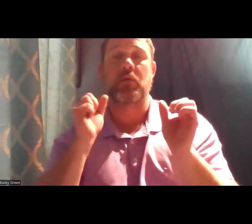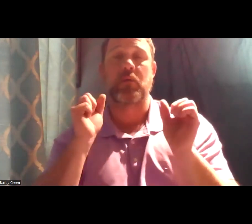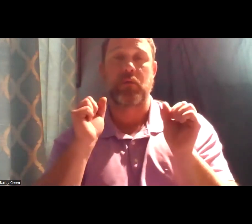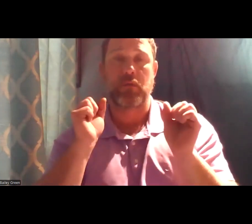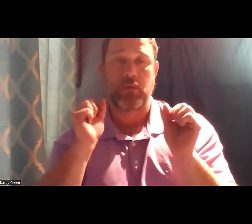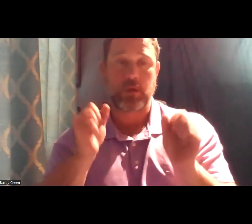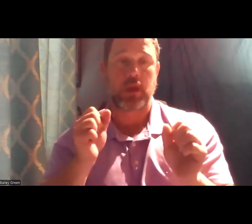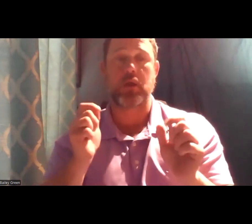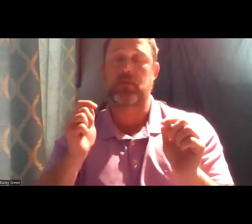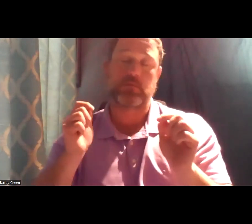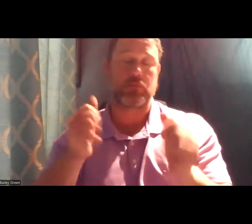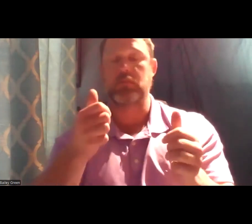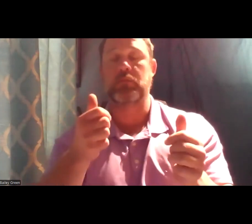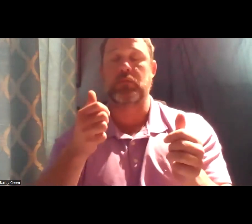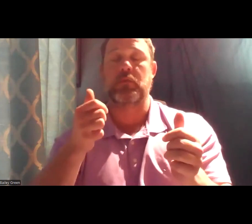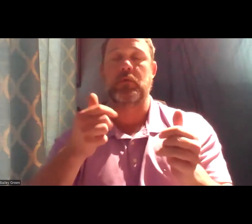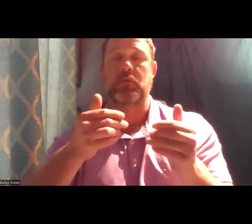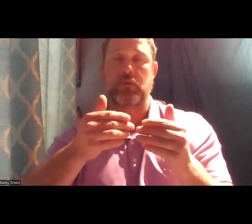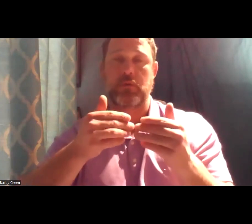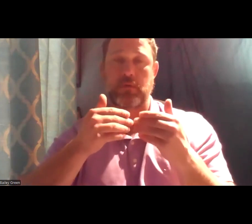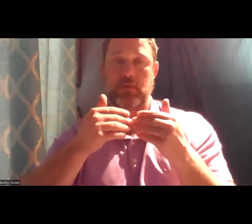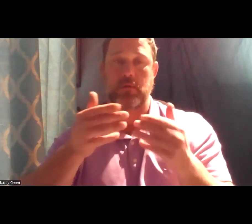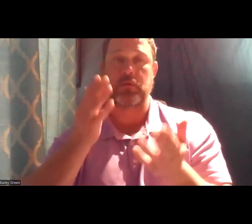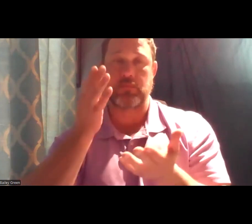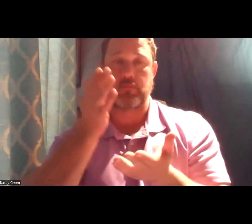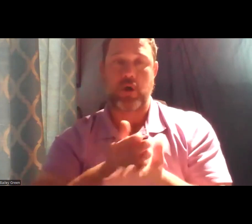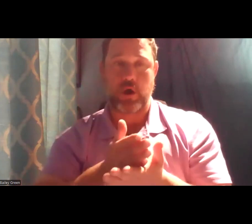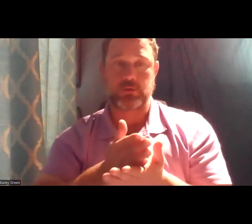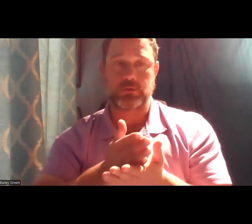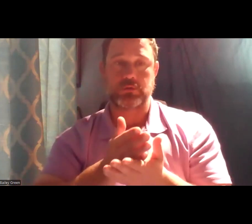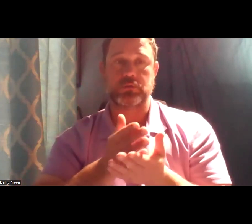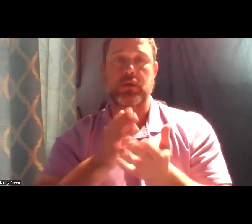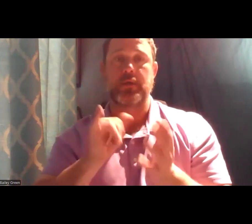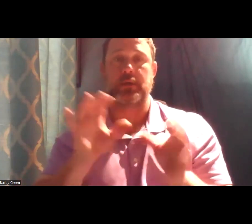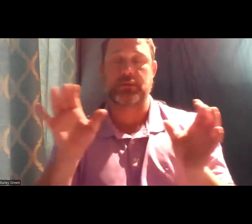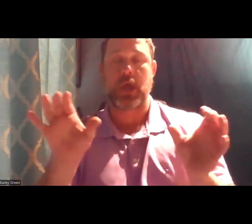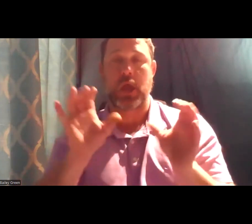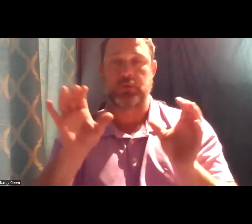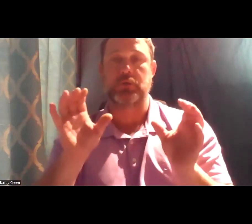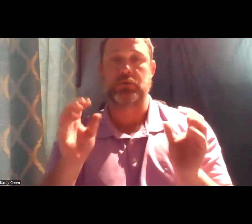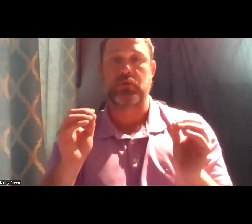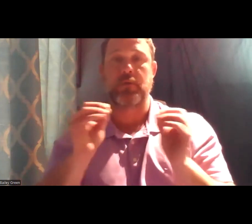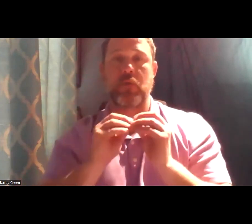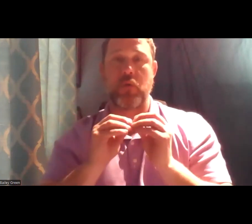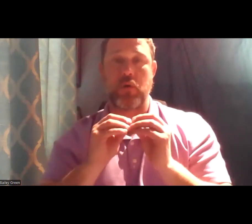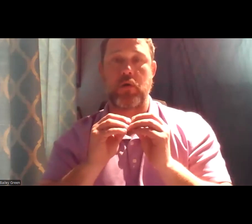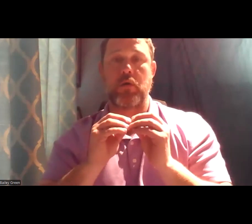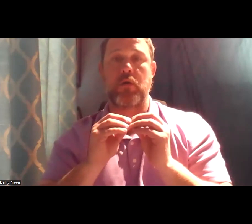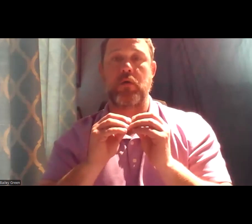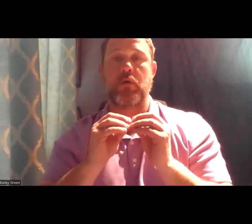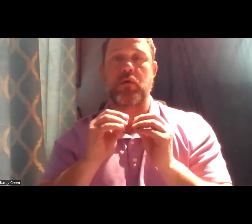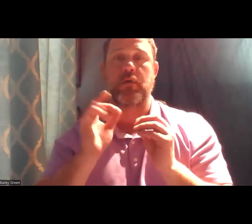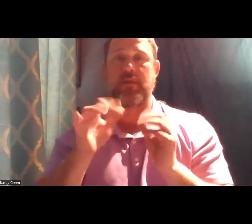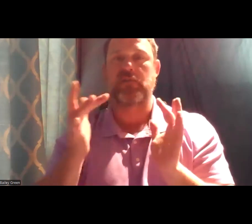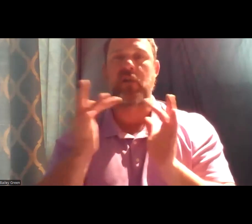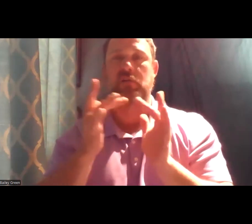with a flick of a button say, let's pause these negative actions so that it is more systemic versus having to